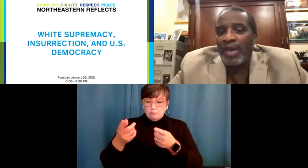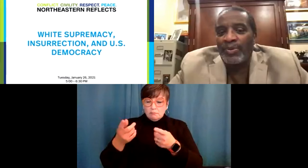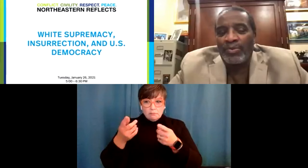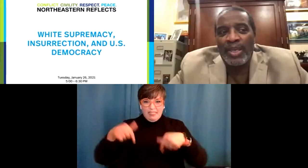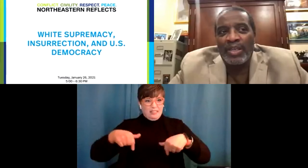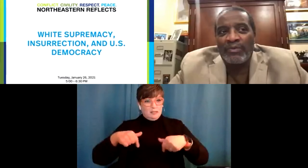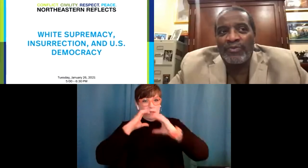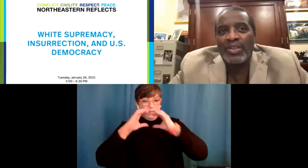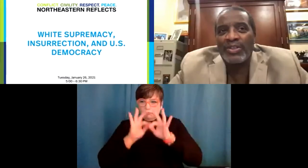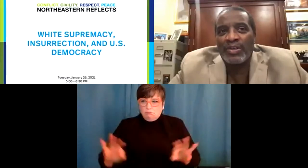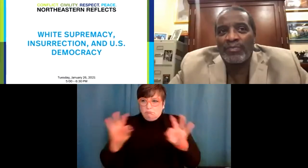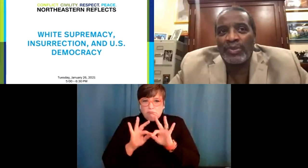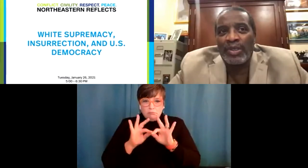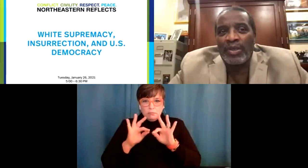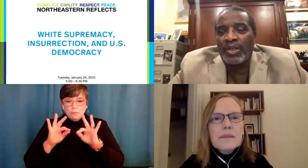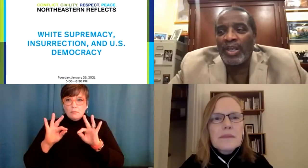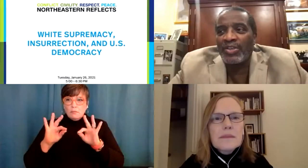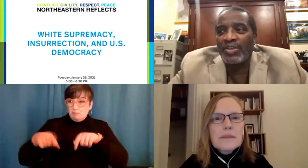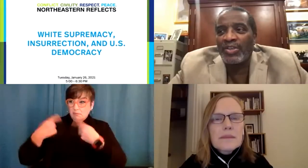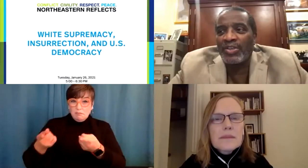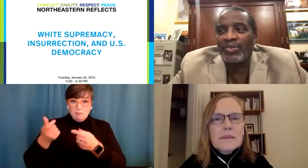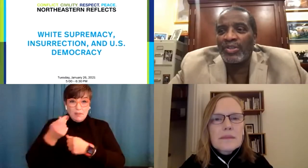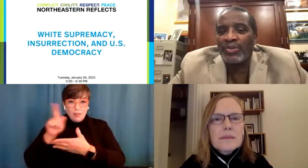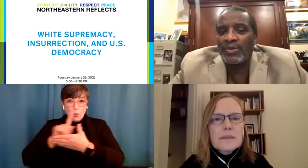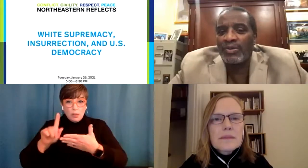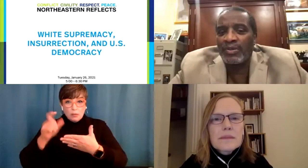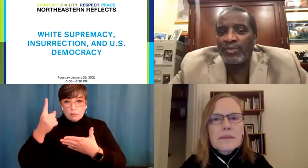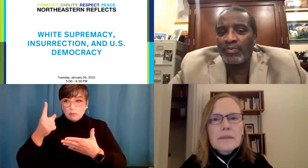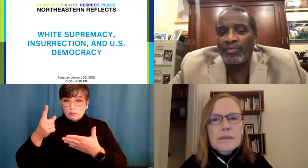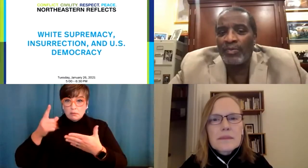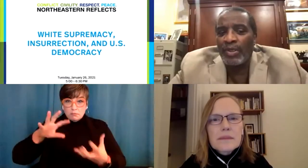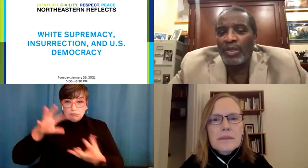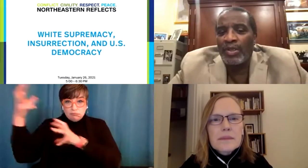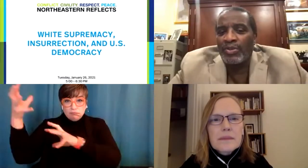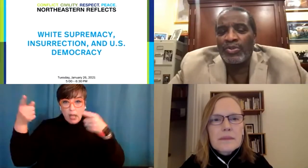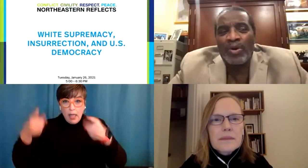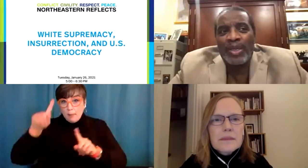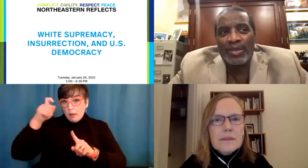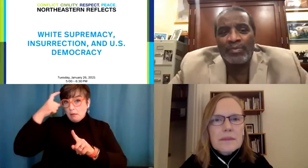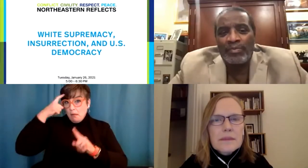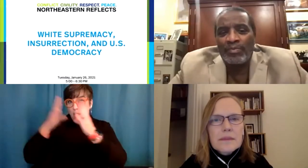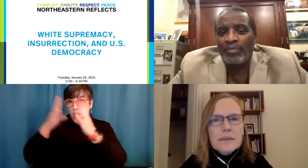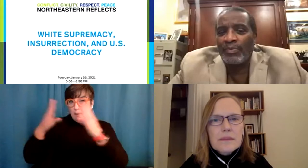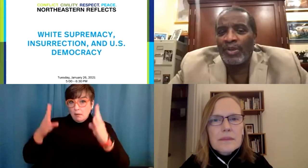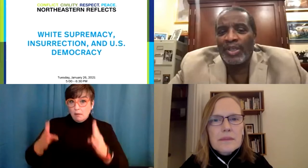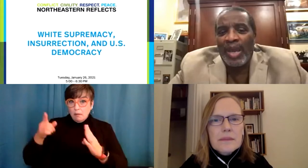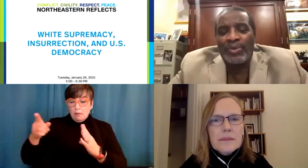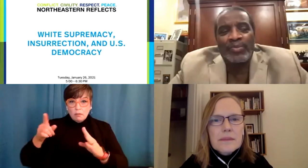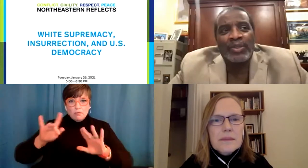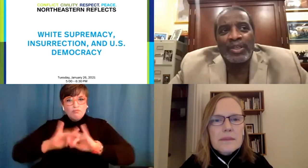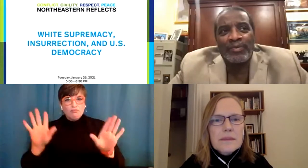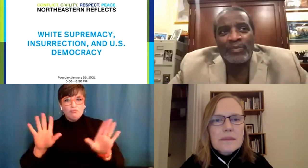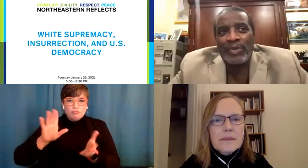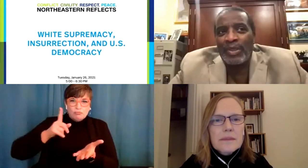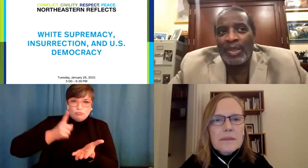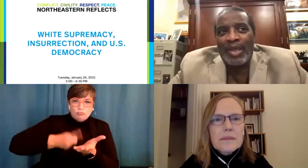nation's capital remain front and center in our national discourse. The storming of the Capitol